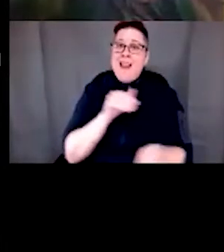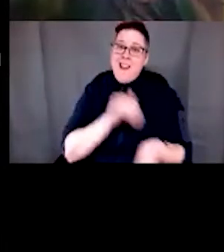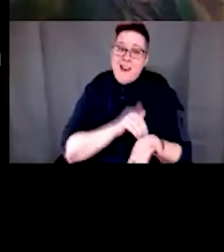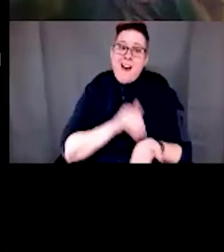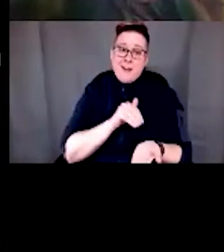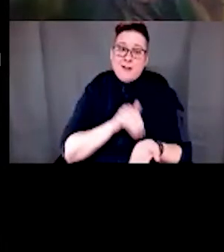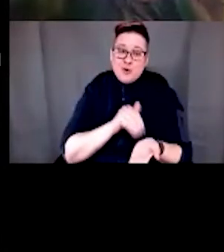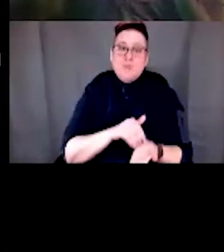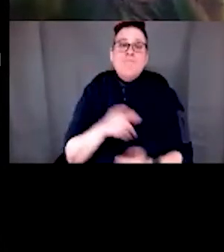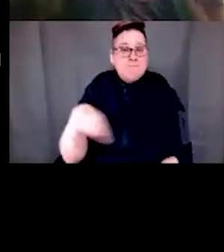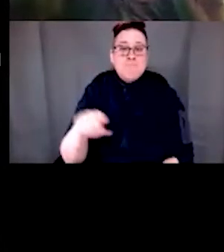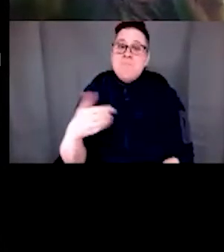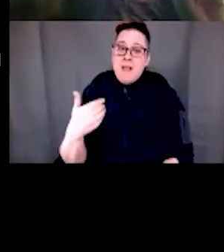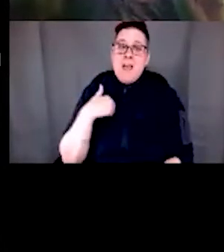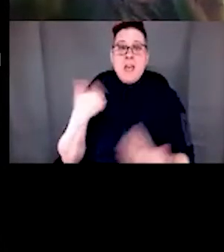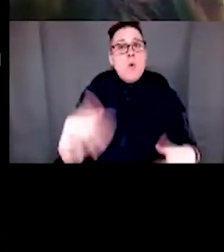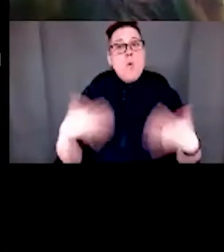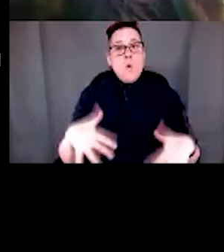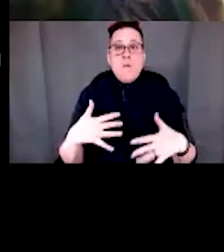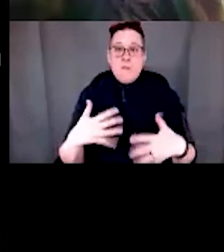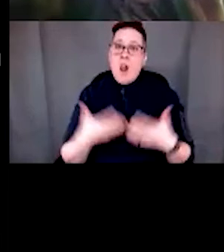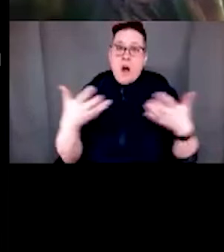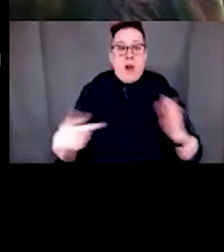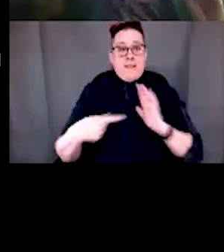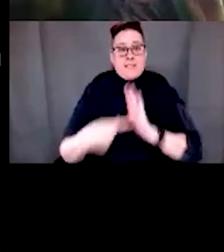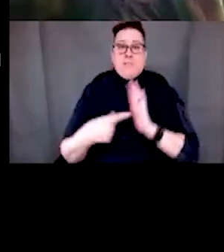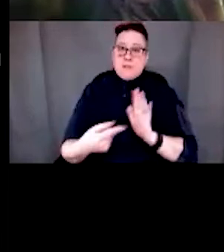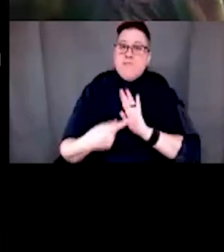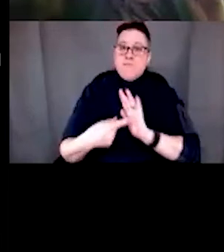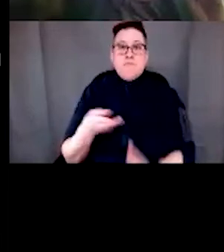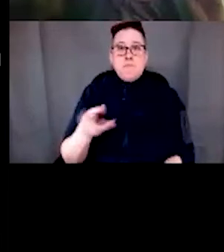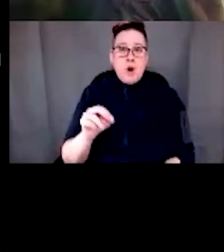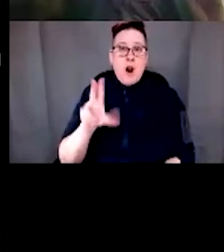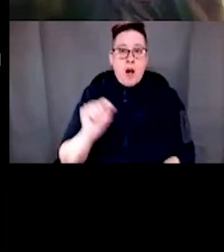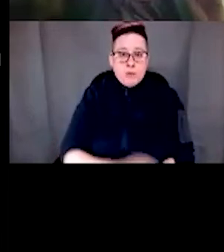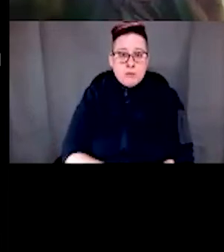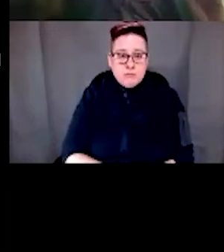and physicians have substantial symptoms of burnout.